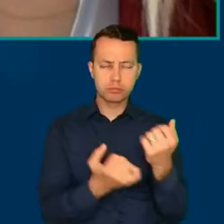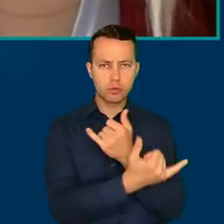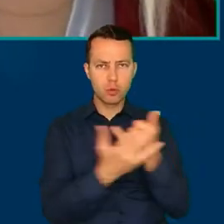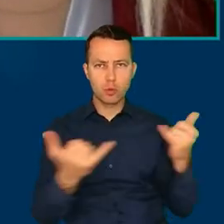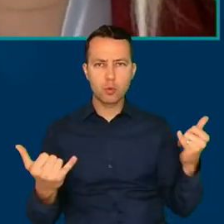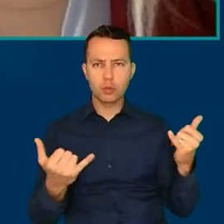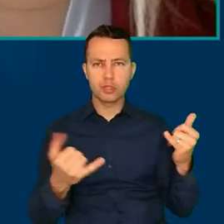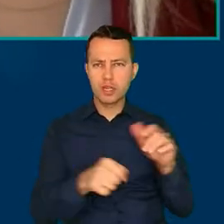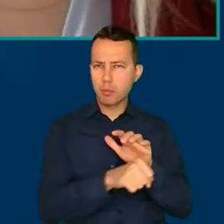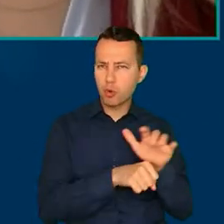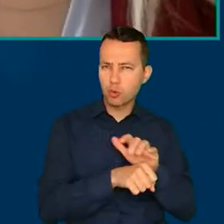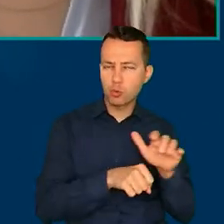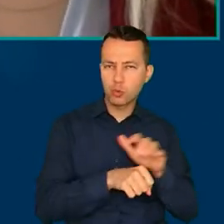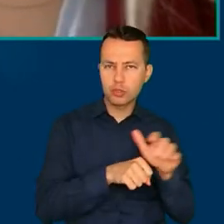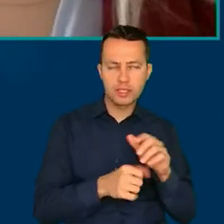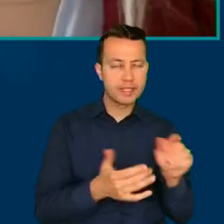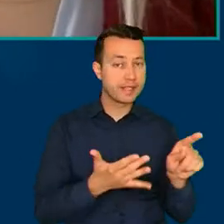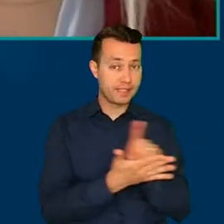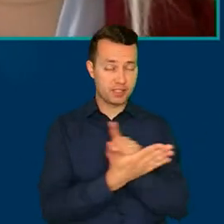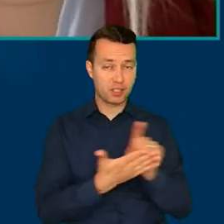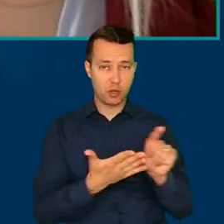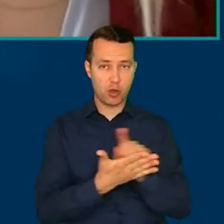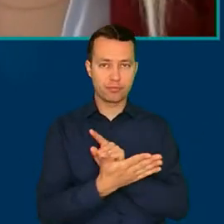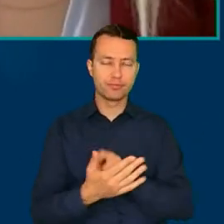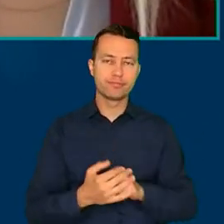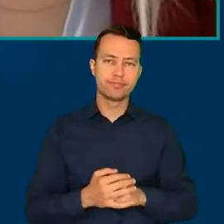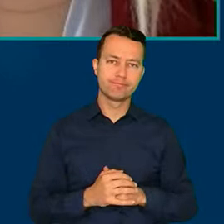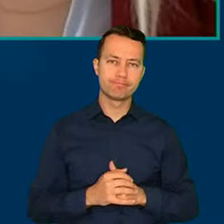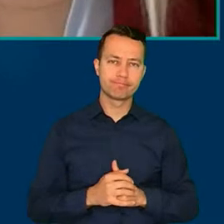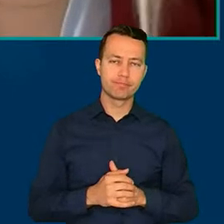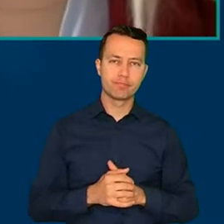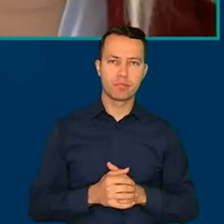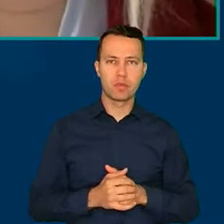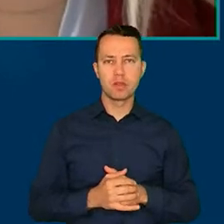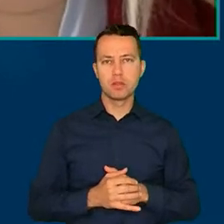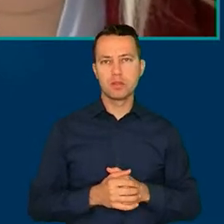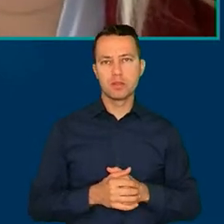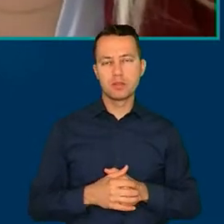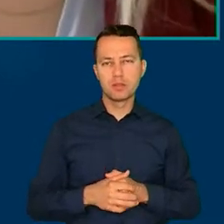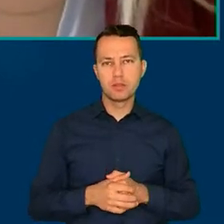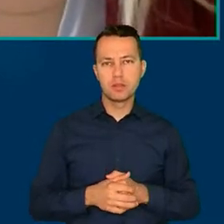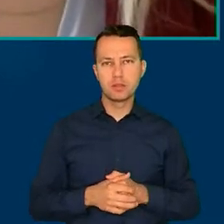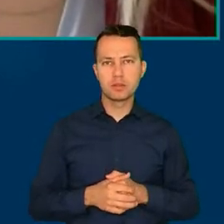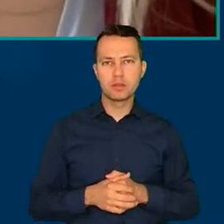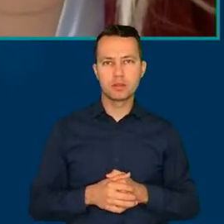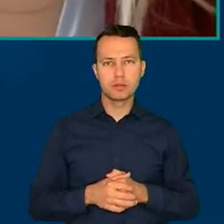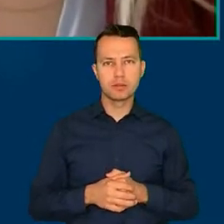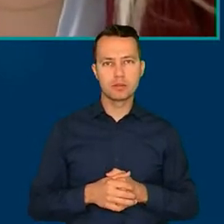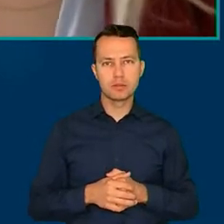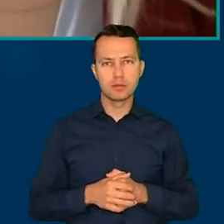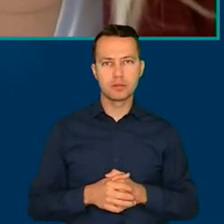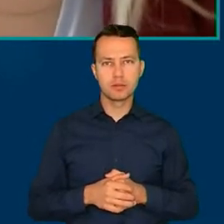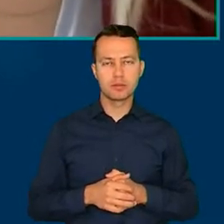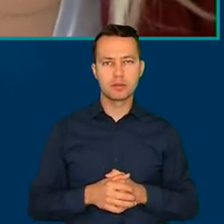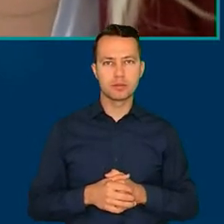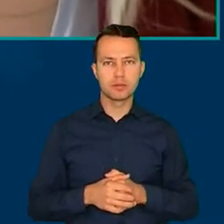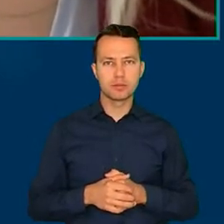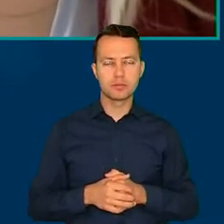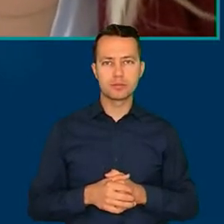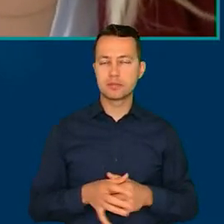United States. And currently, there's a lot of discussion about introducing trade bans for products made that contribute